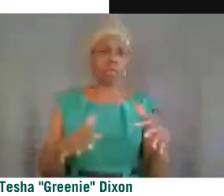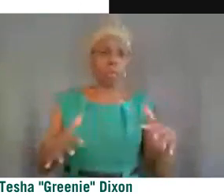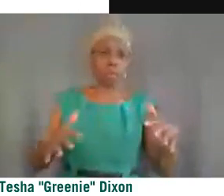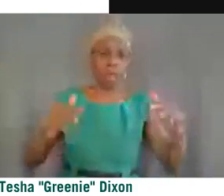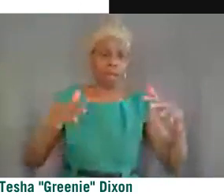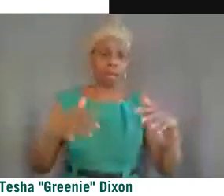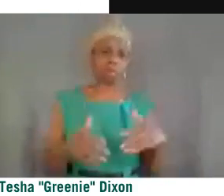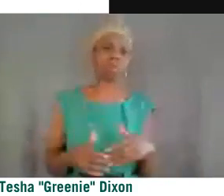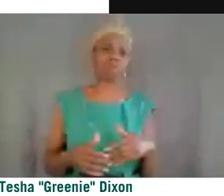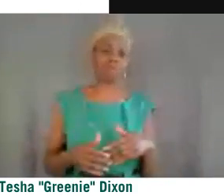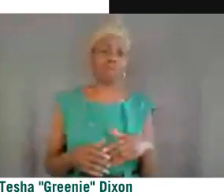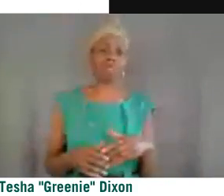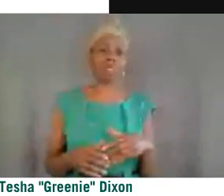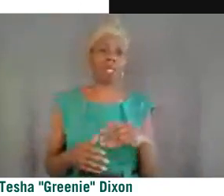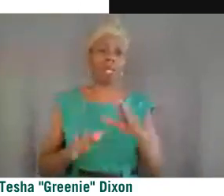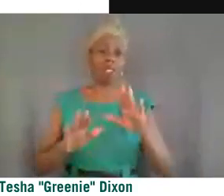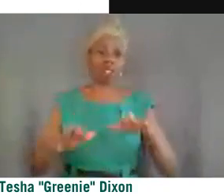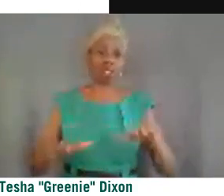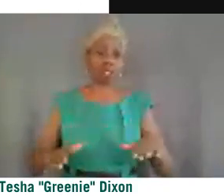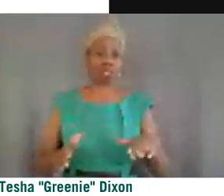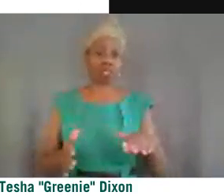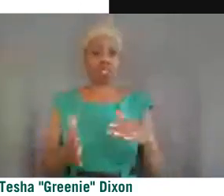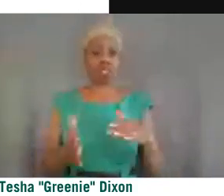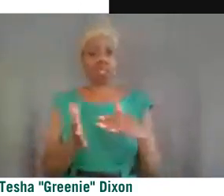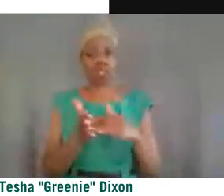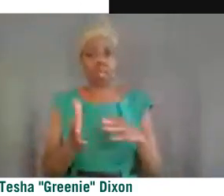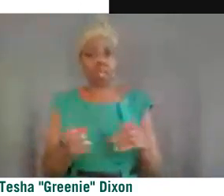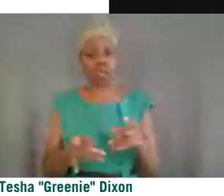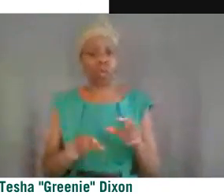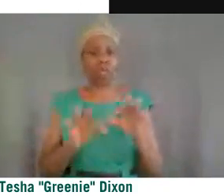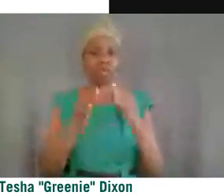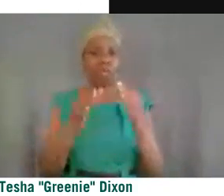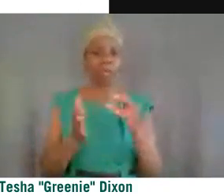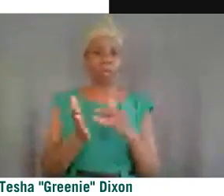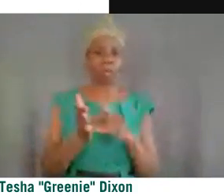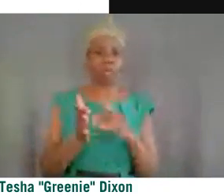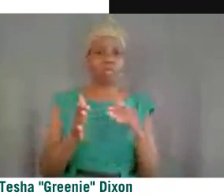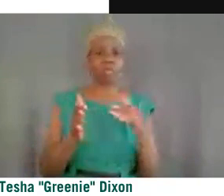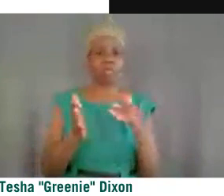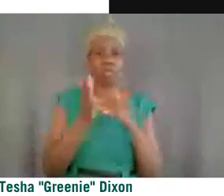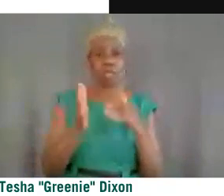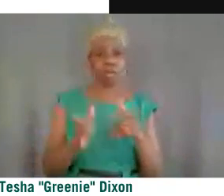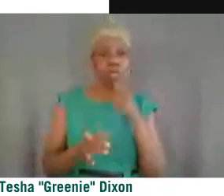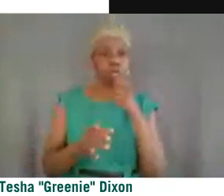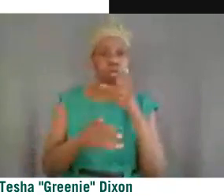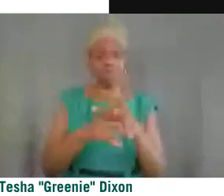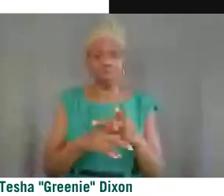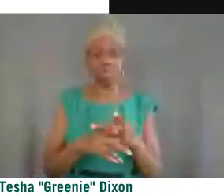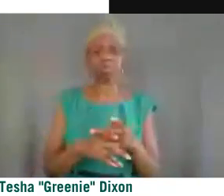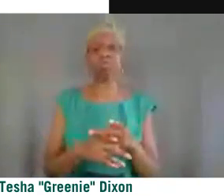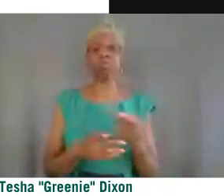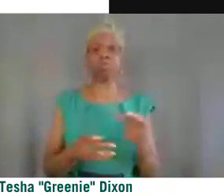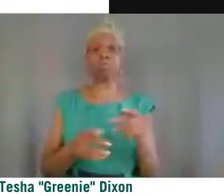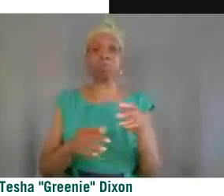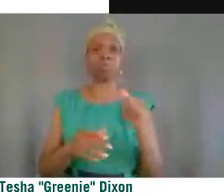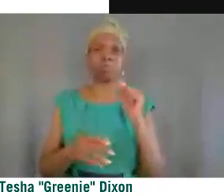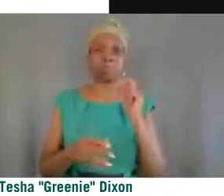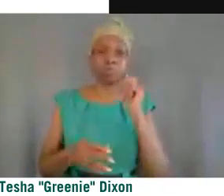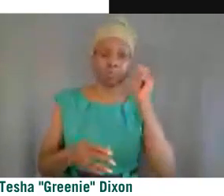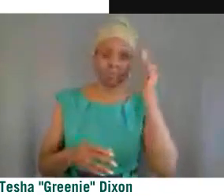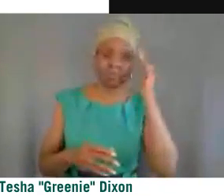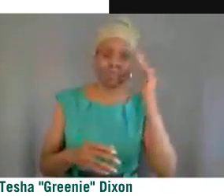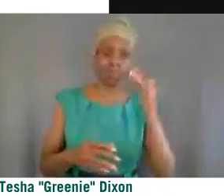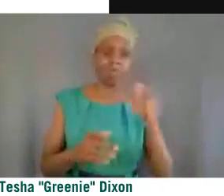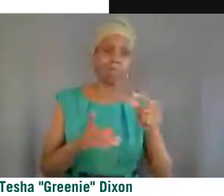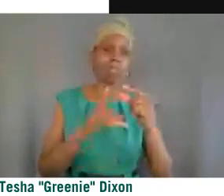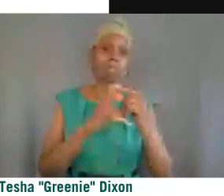pediatrician or family medicine doctor that takes care of adolescents knows how to approach syncope is our medical word for